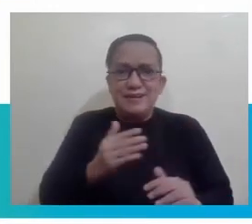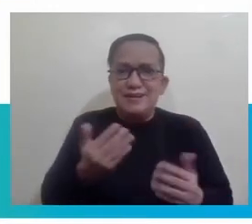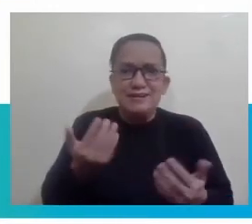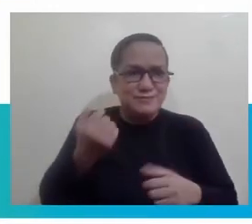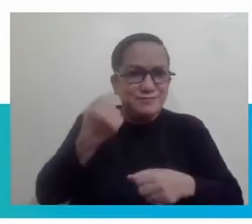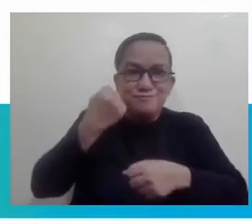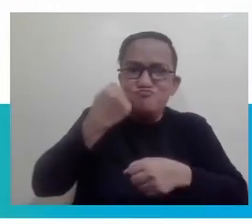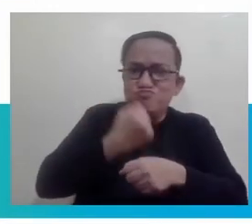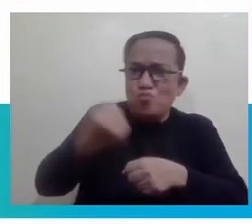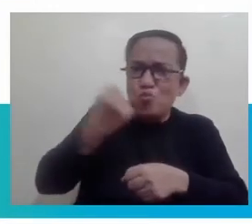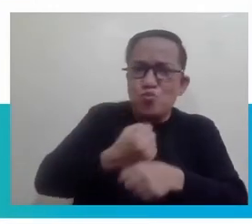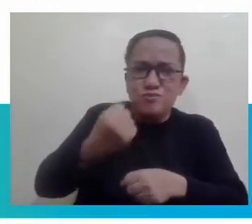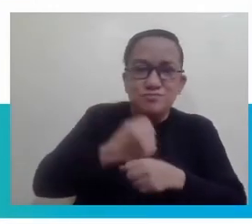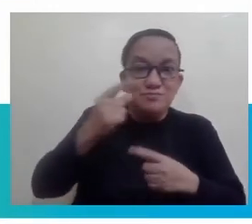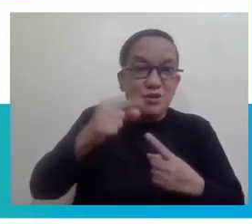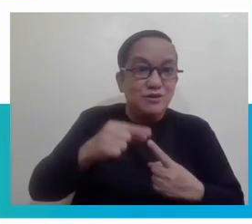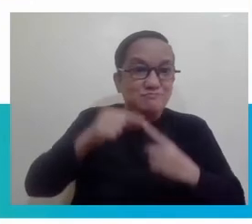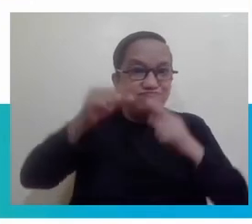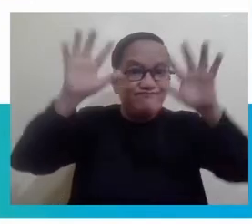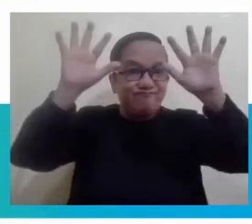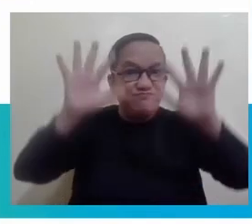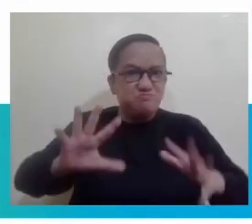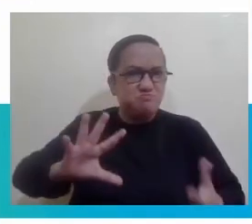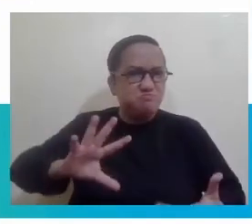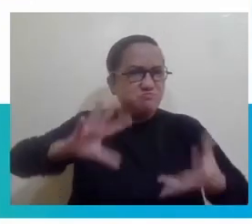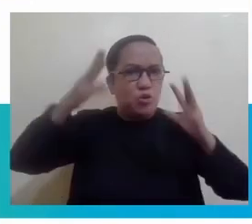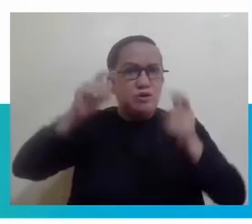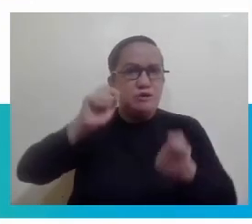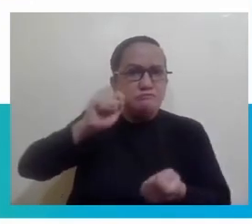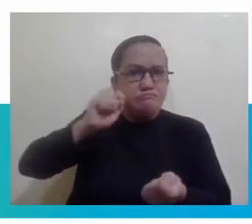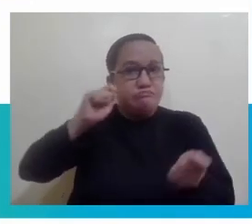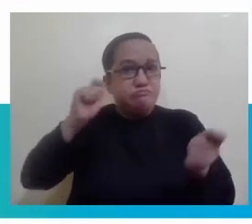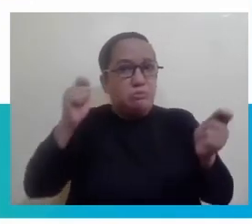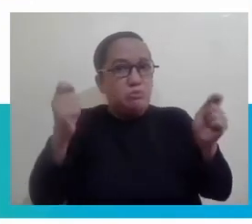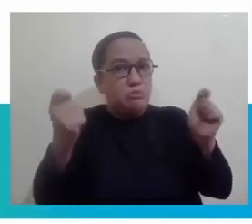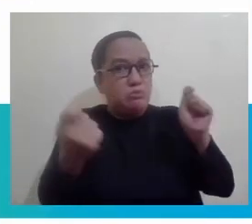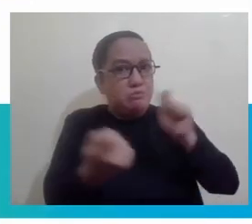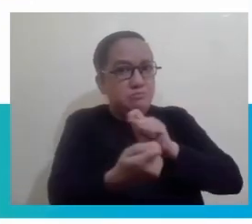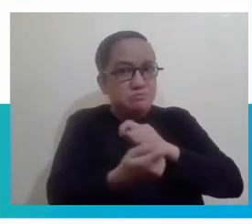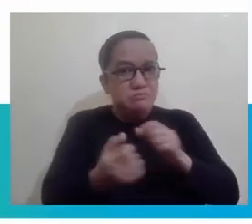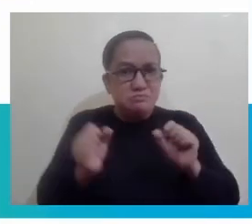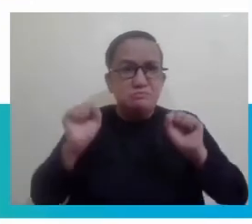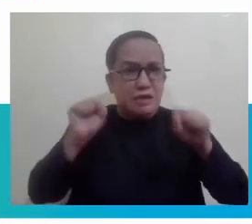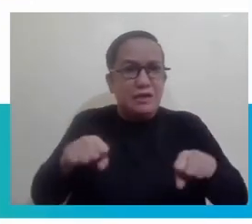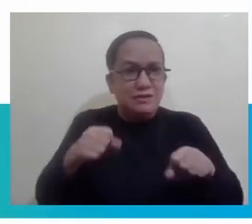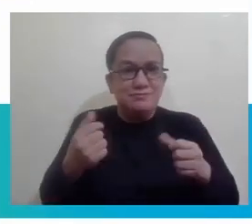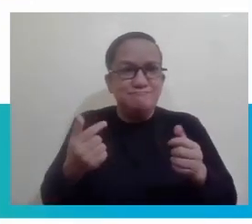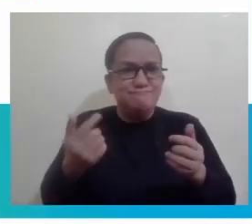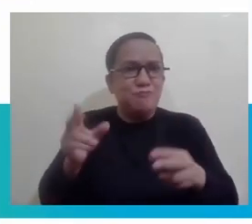with recycled or renewable materials, and promote sharing solutions during the use phase.